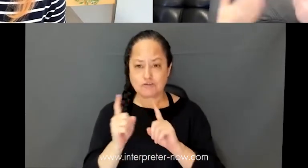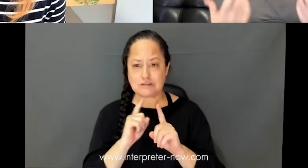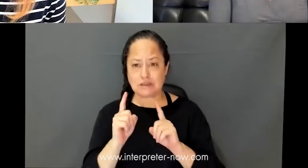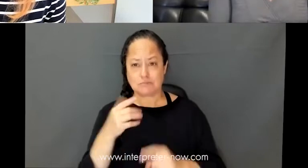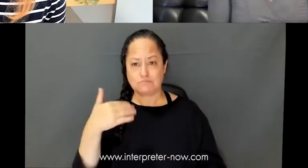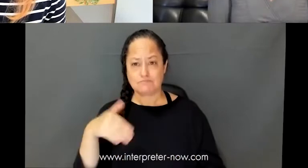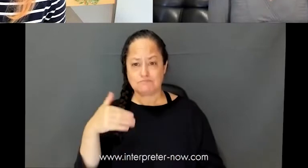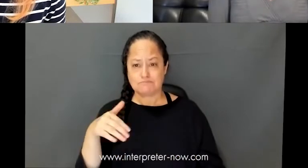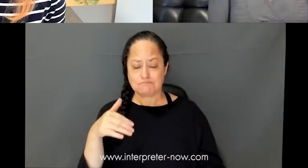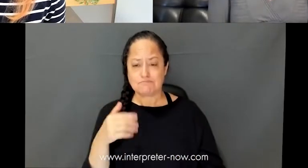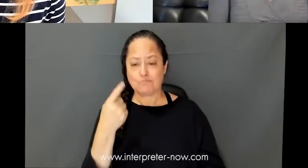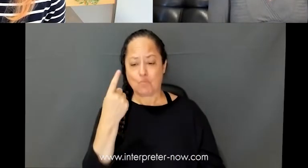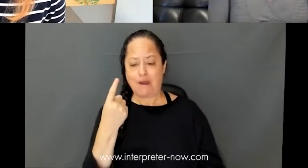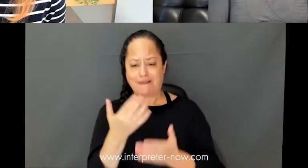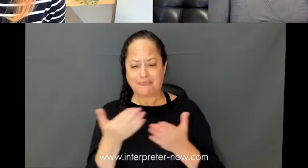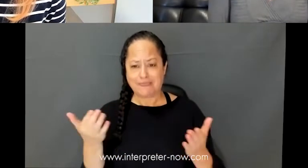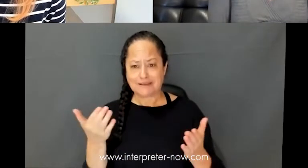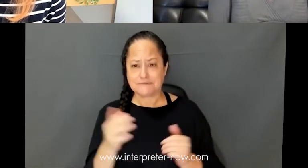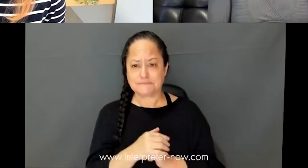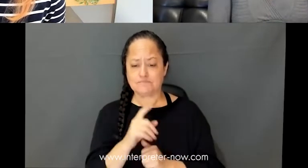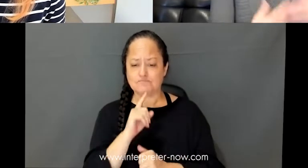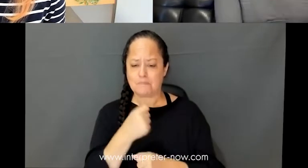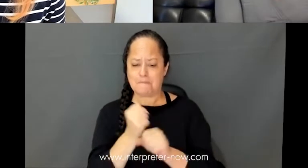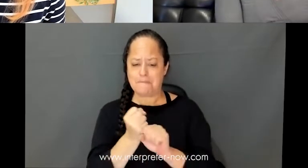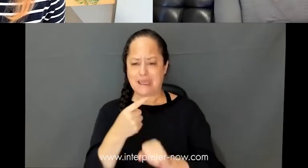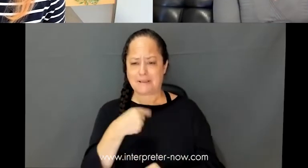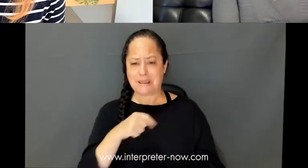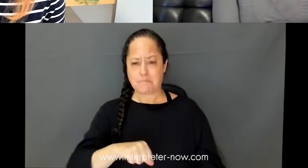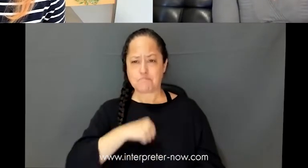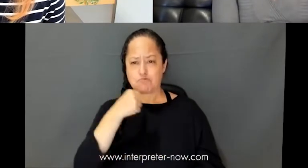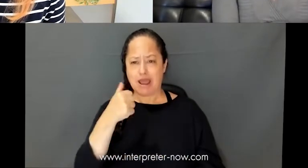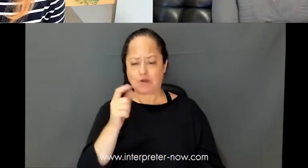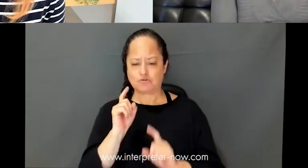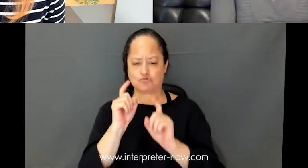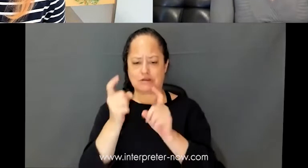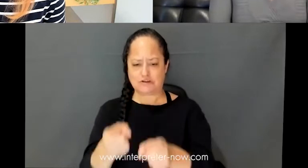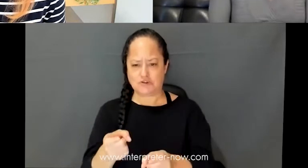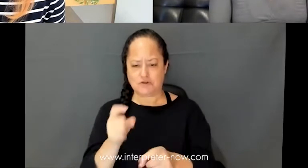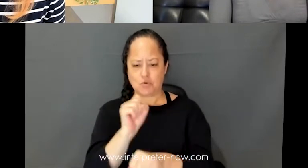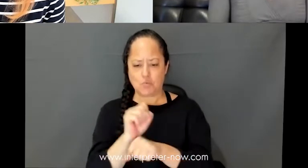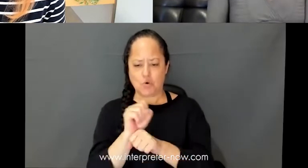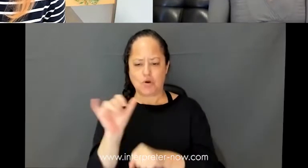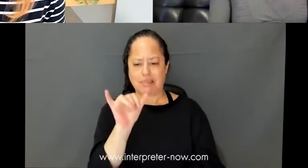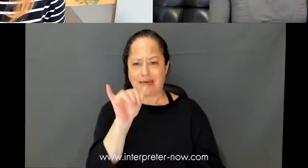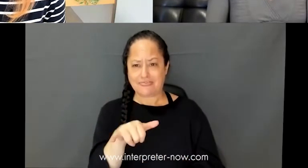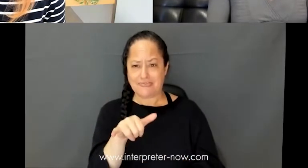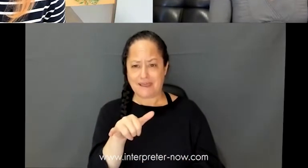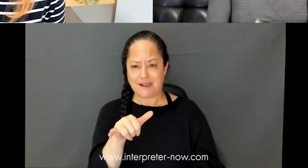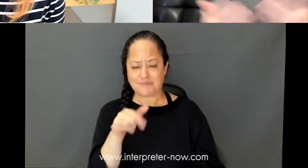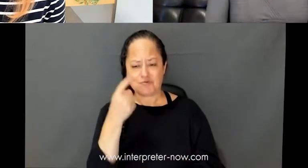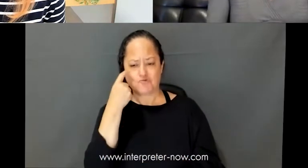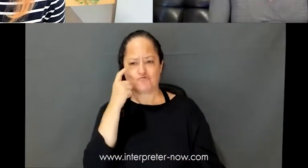one of those things that, makes me proud to have contributed to work like that, while also